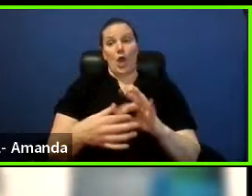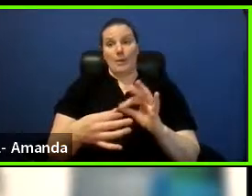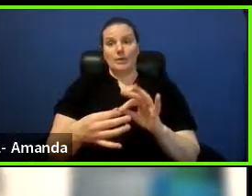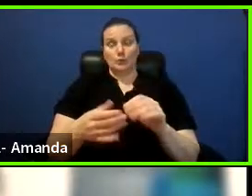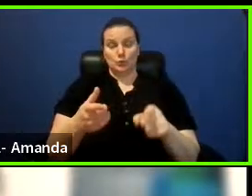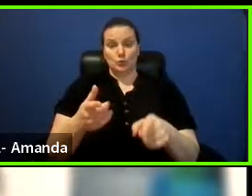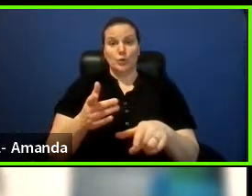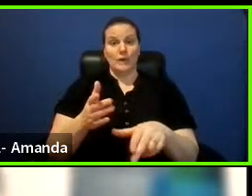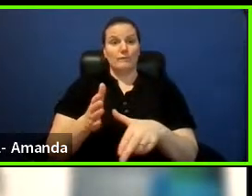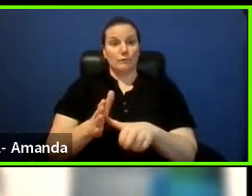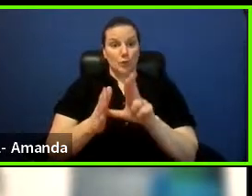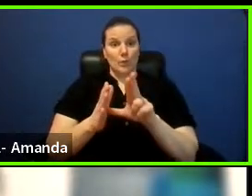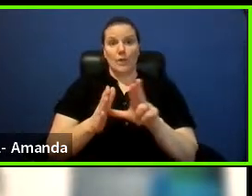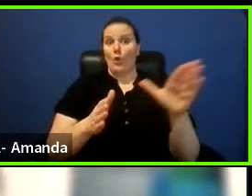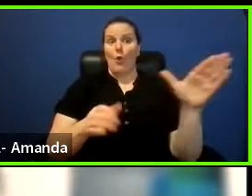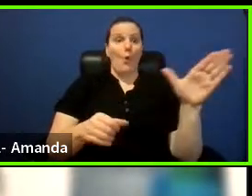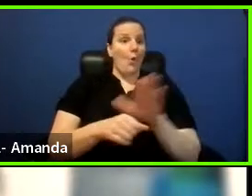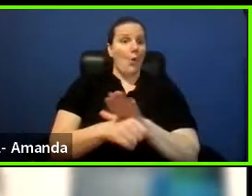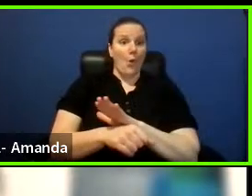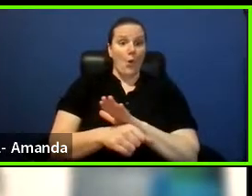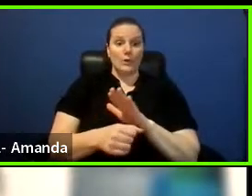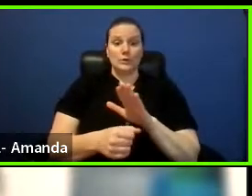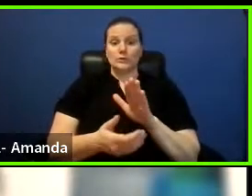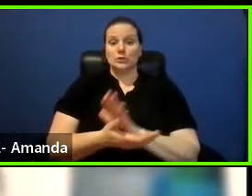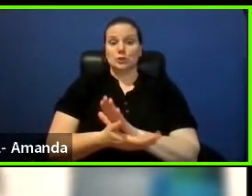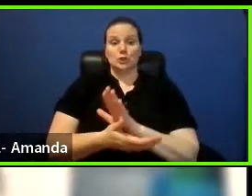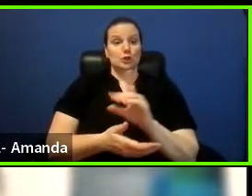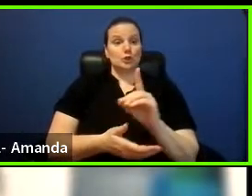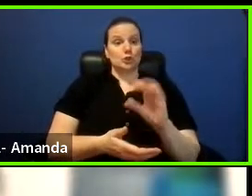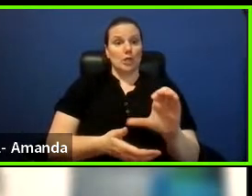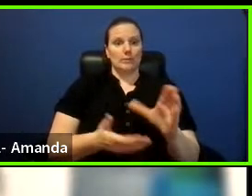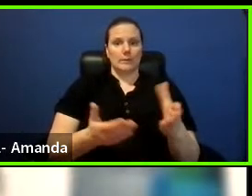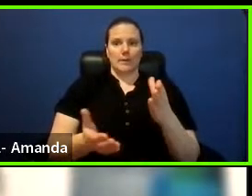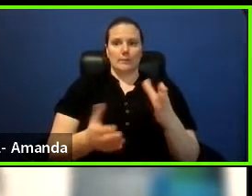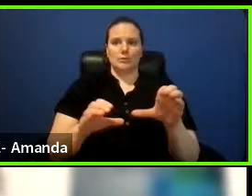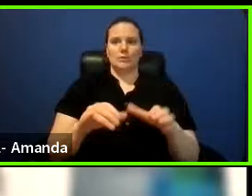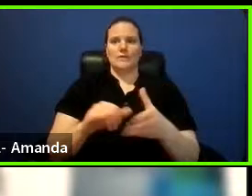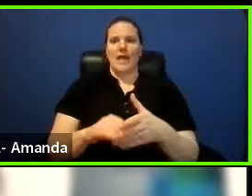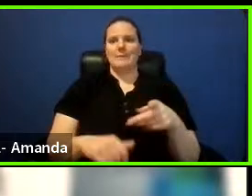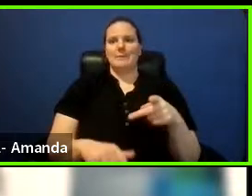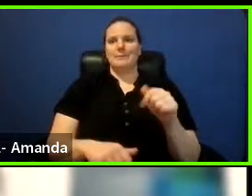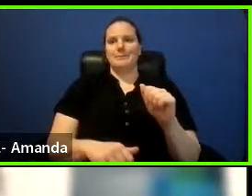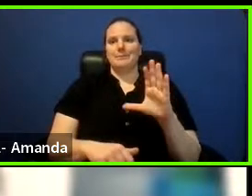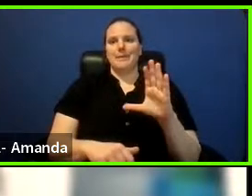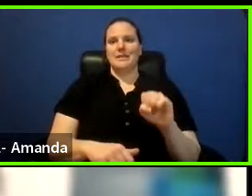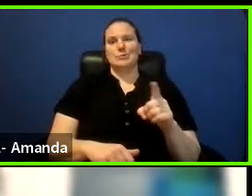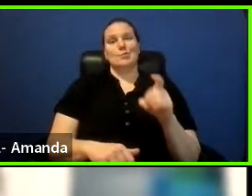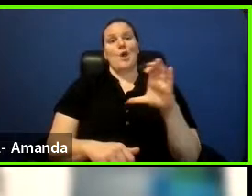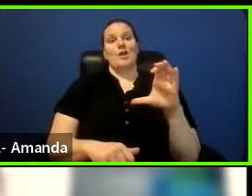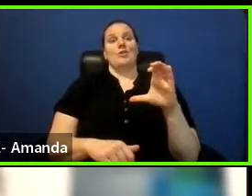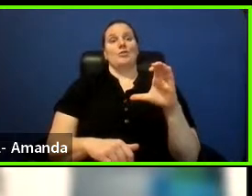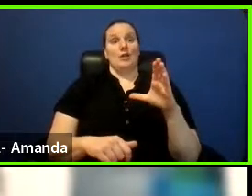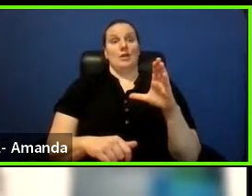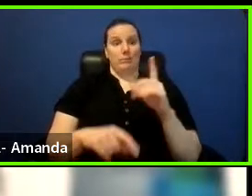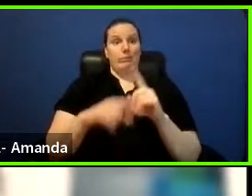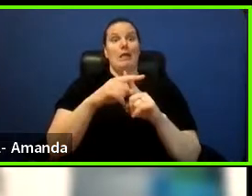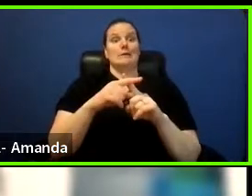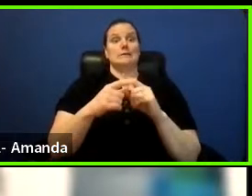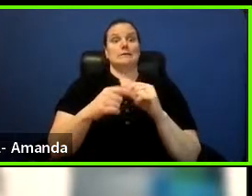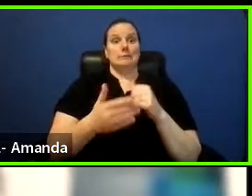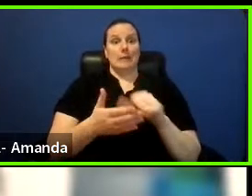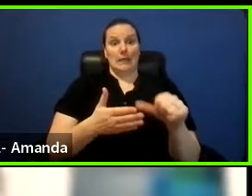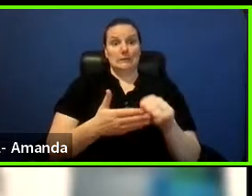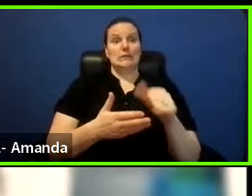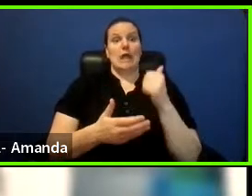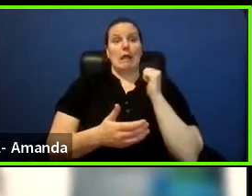reviewing the whole document, you might be needing to do it at a pace of 100+ pages per day. And so the